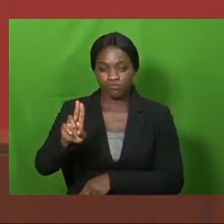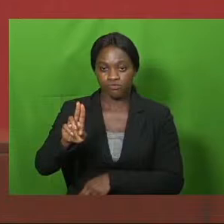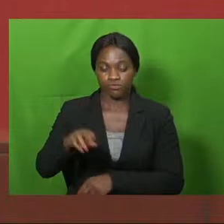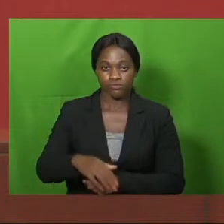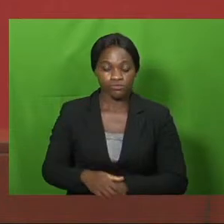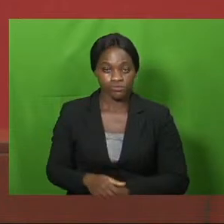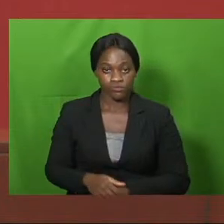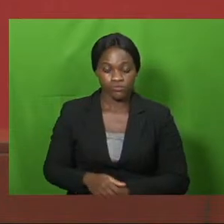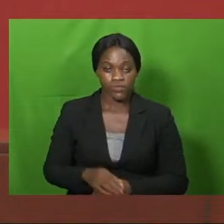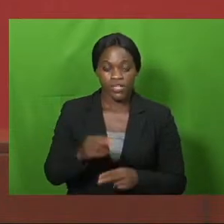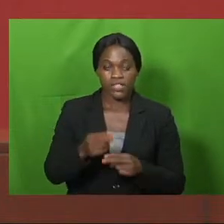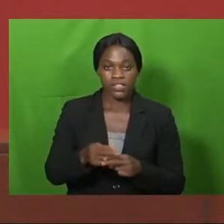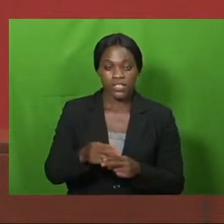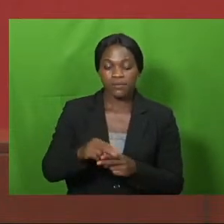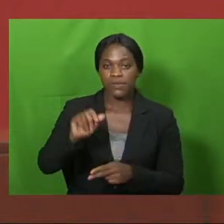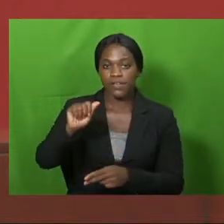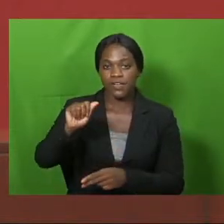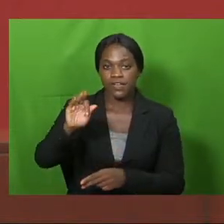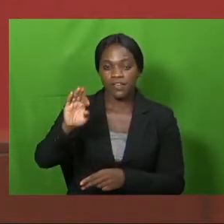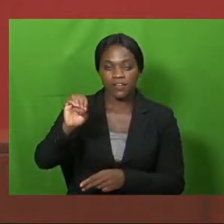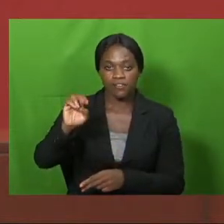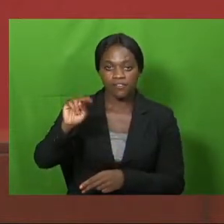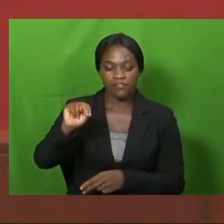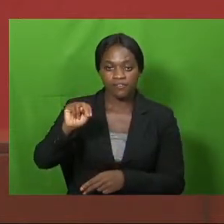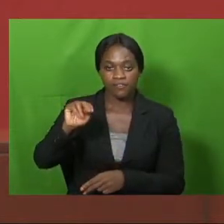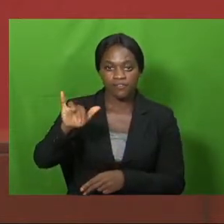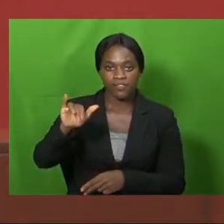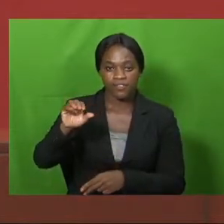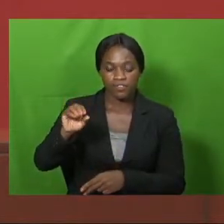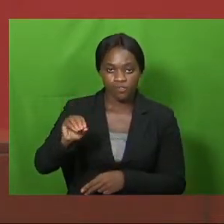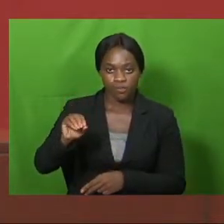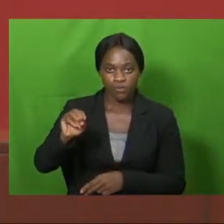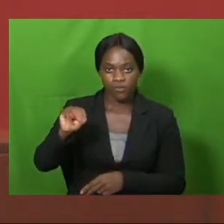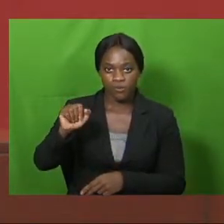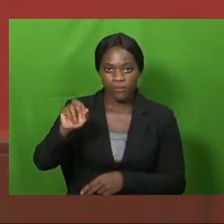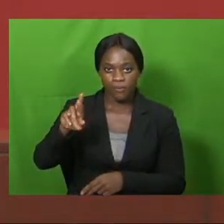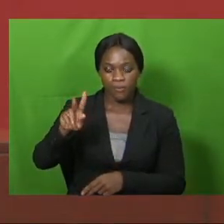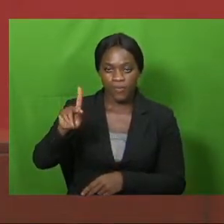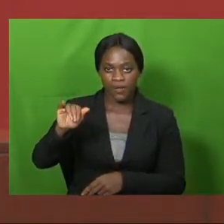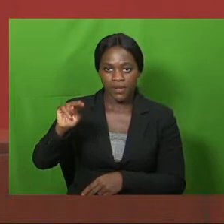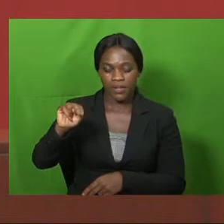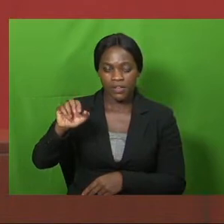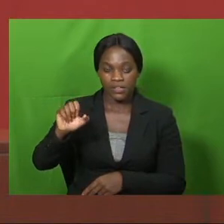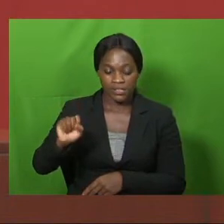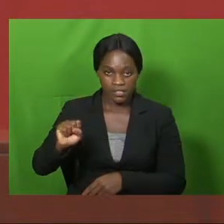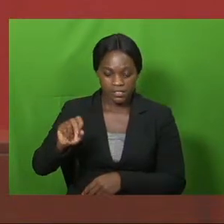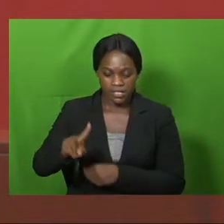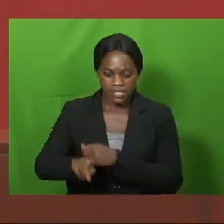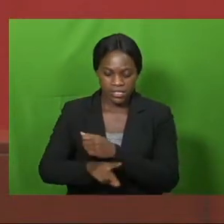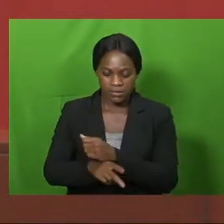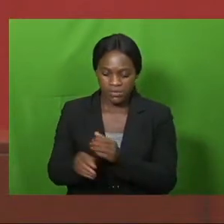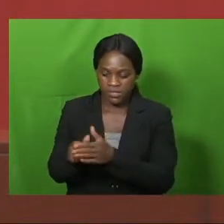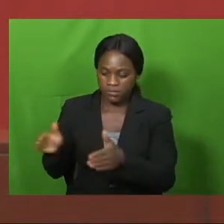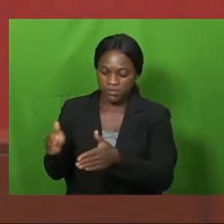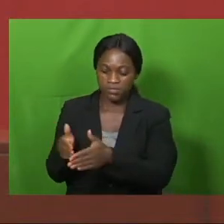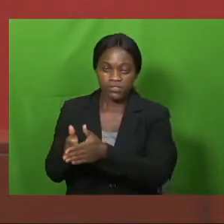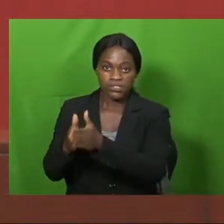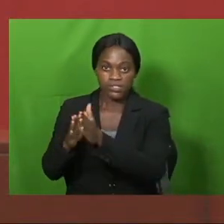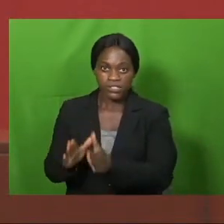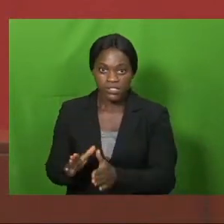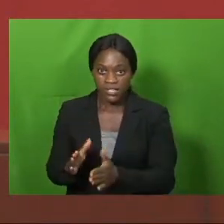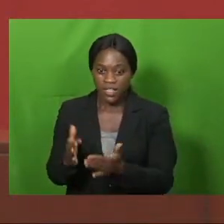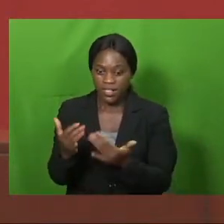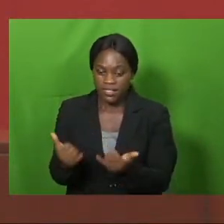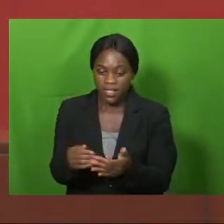Honorable Alexander Afenyo-Markins, the Deputy Majority Leader and the Leader of the House now,